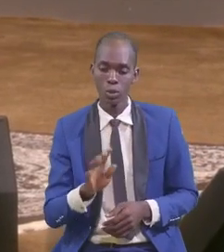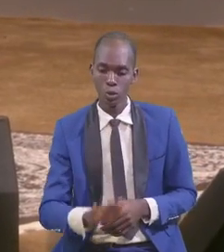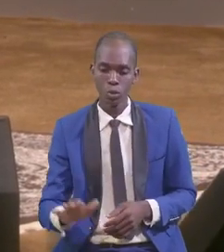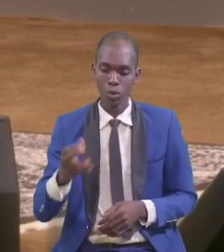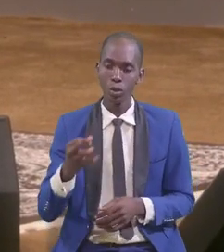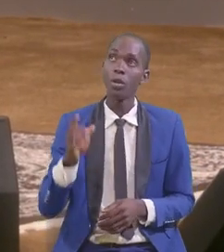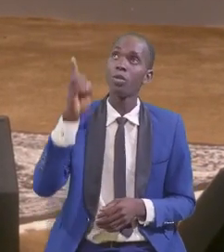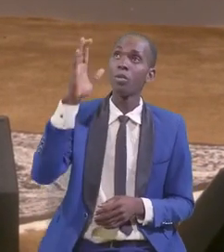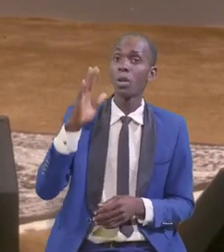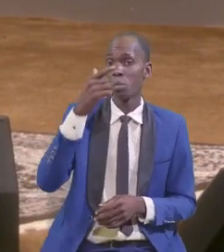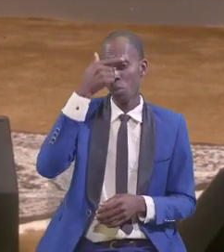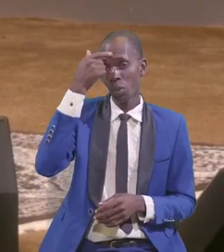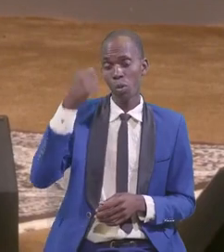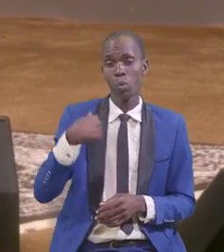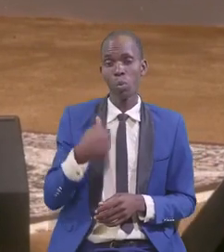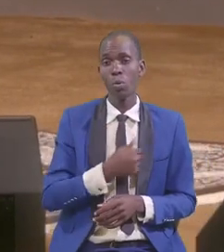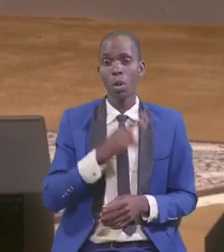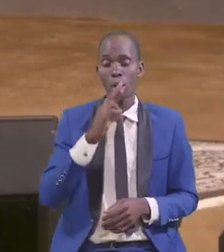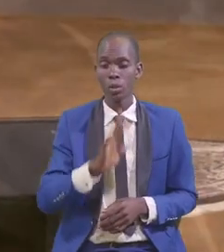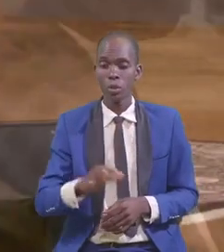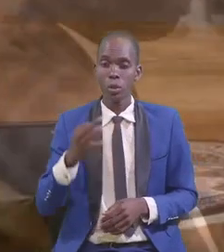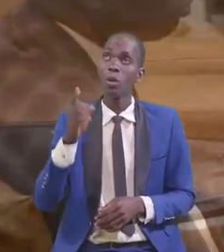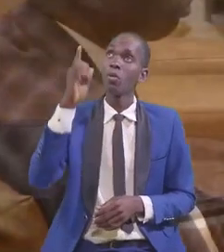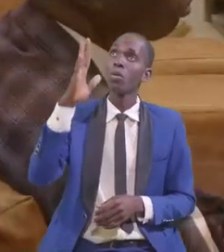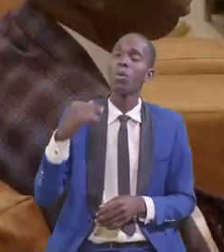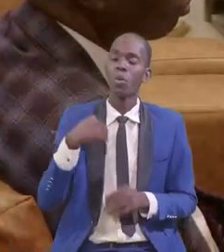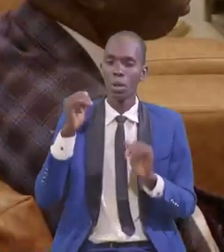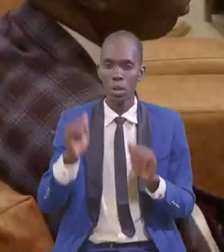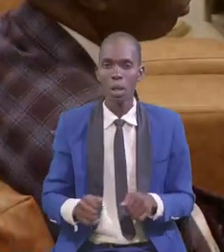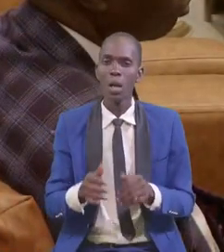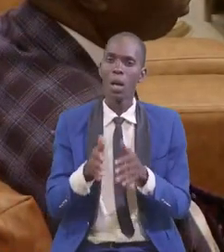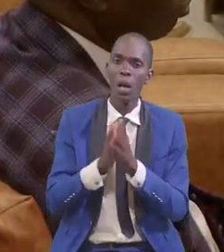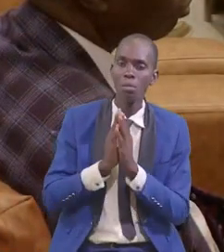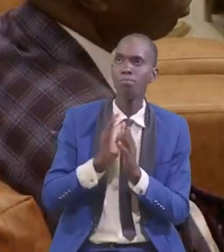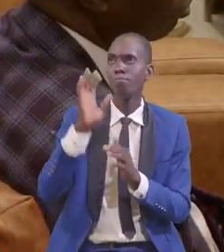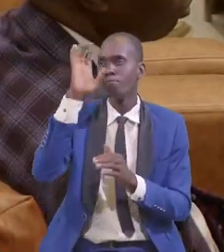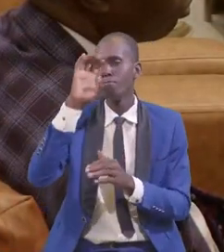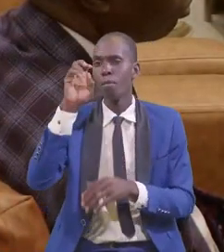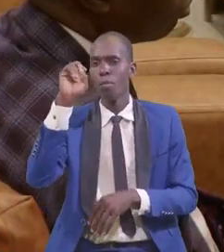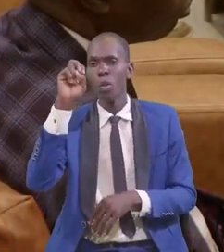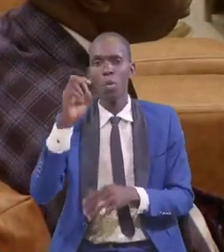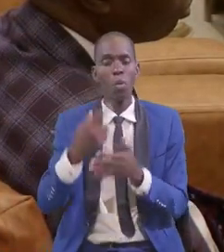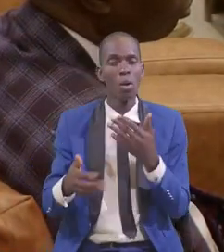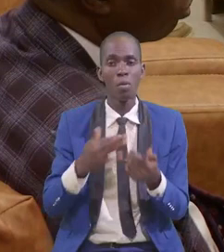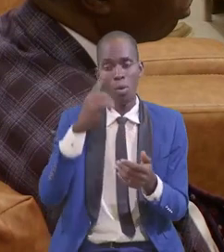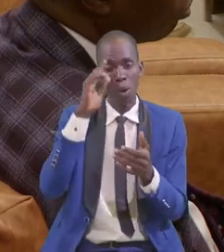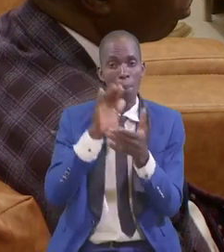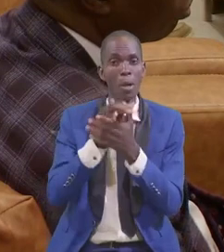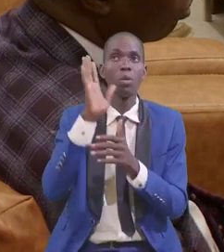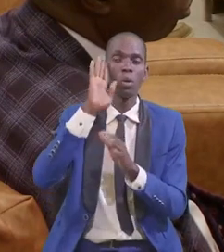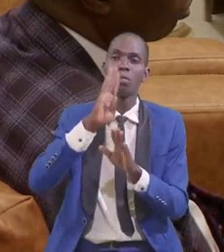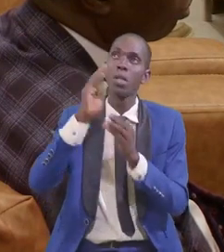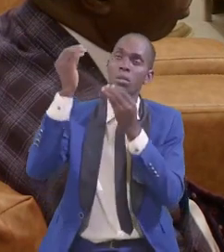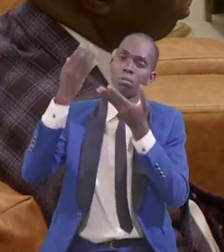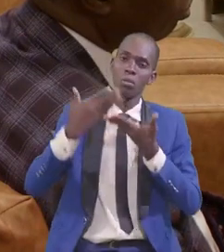God. And because we are children of God, we can ask, we can seek, we can knock, and whatever we need will be given unto us. We